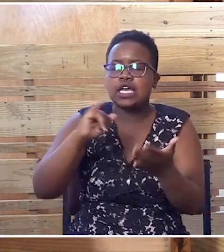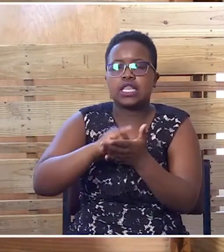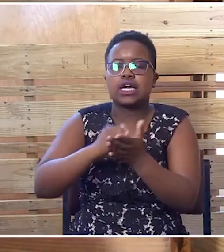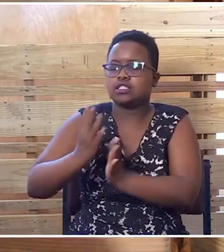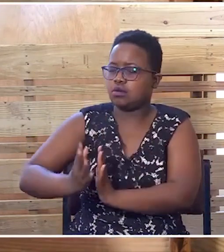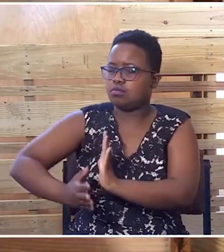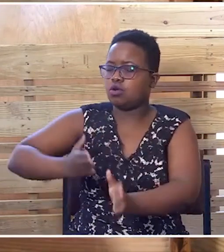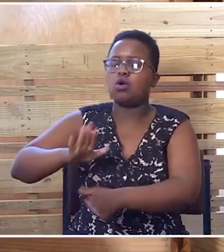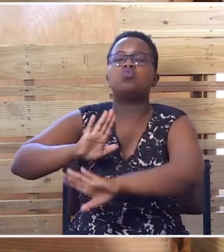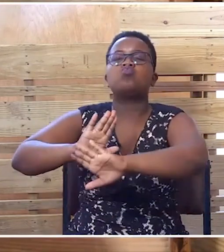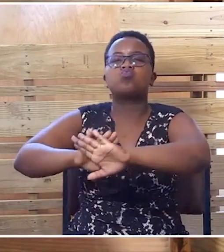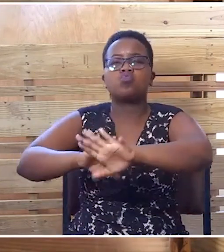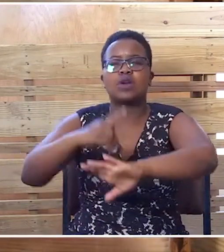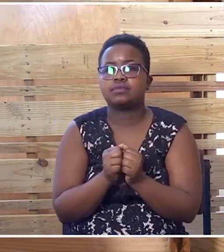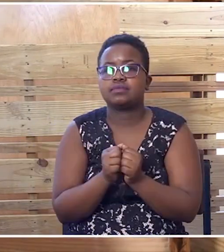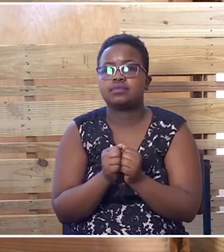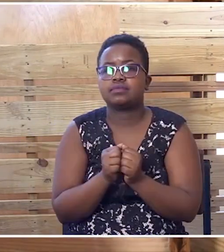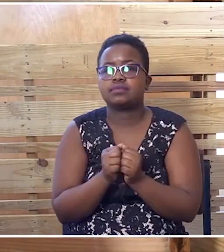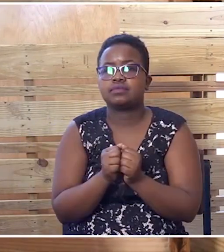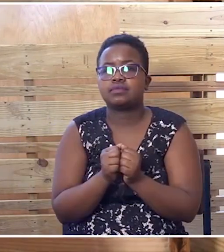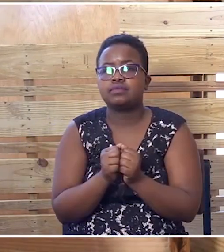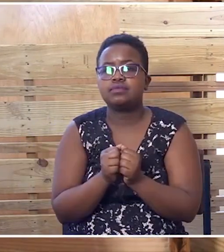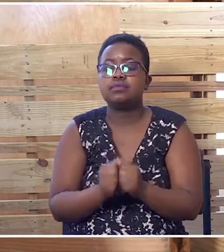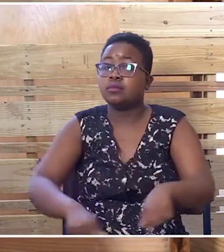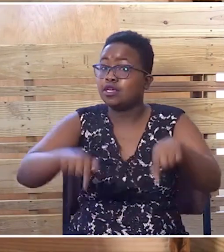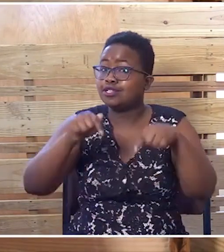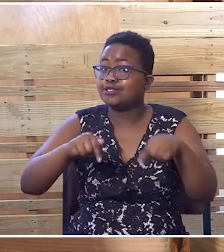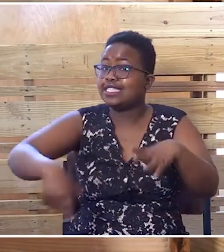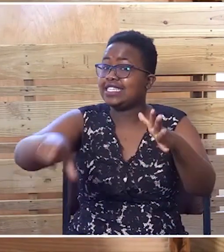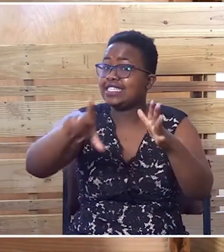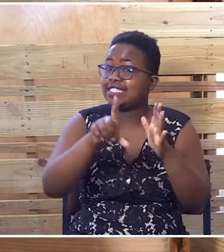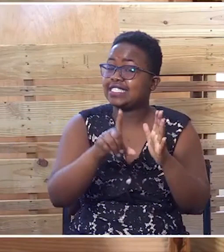plan for each one of us. Okay, today's lesson